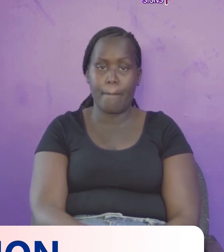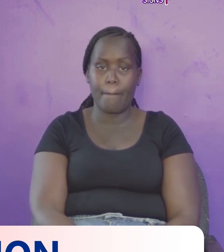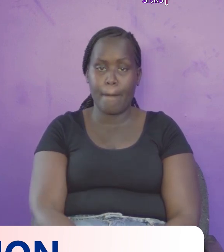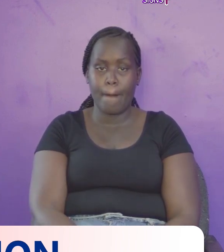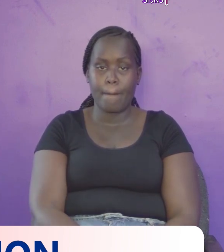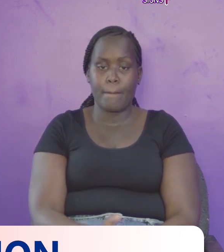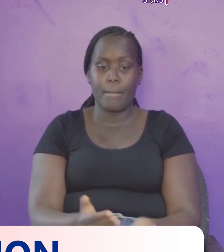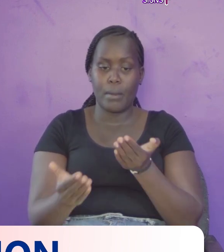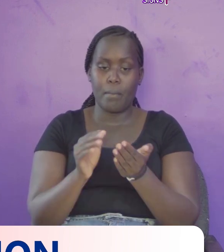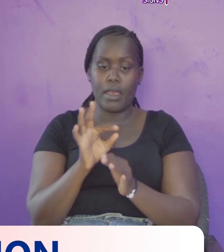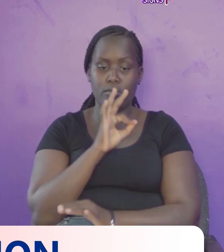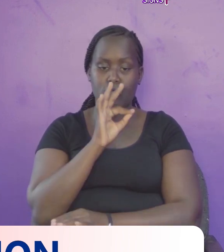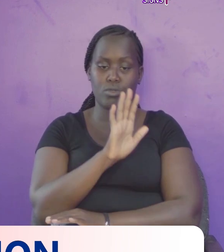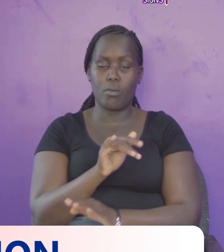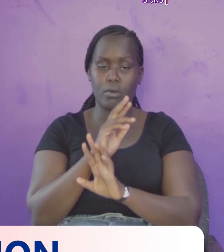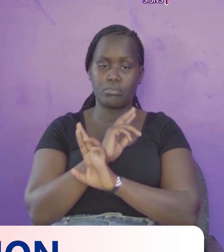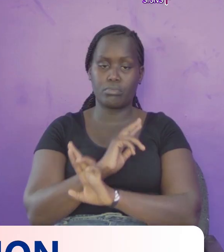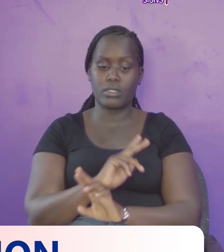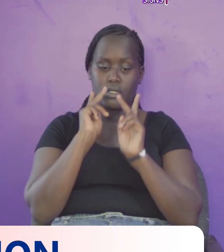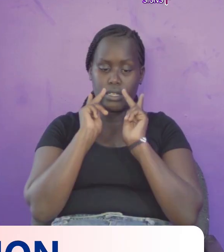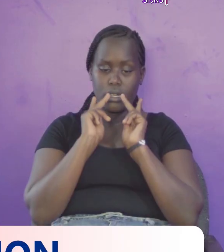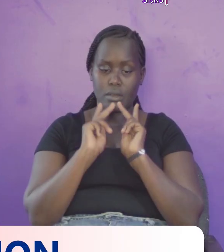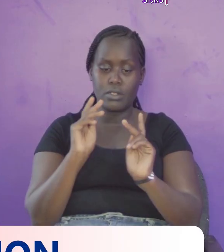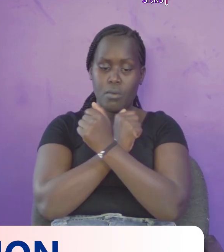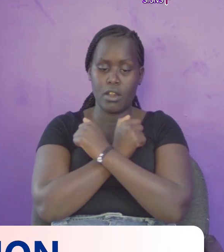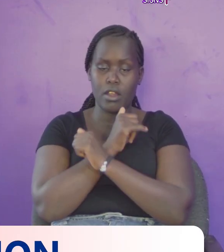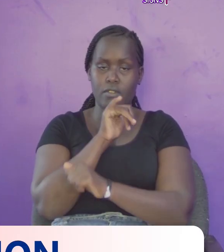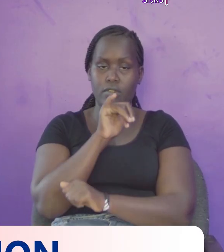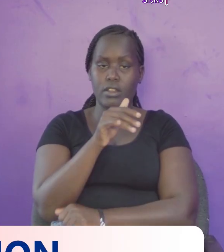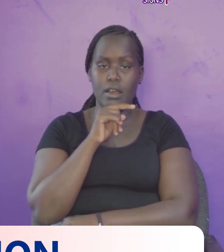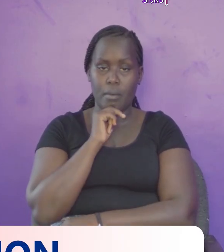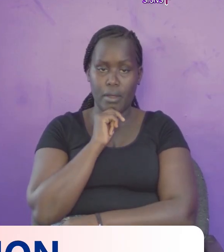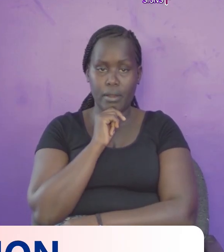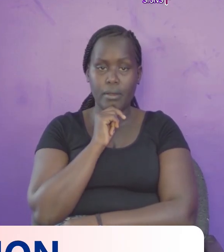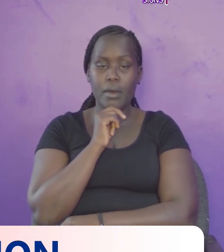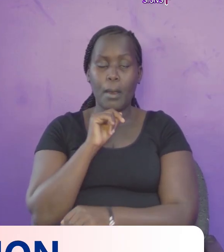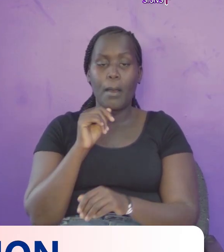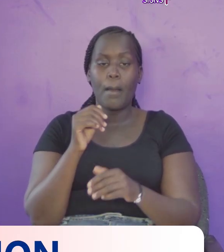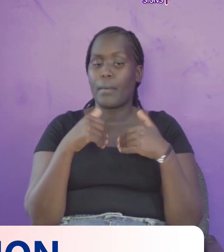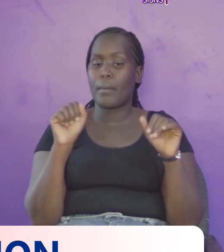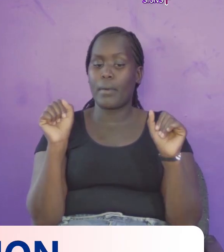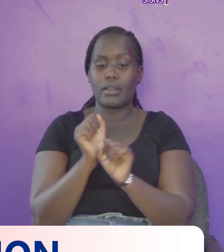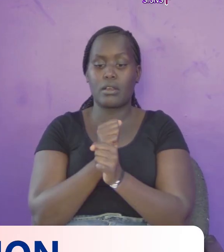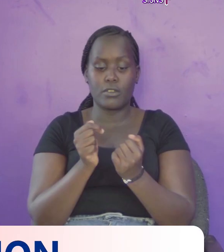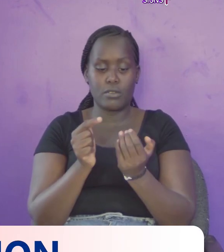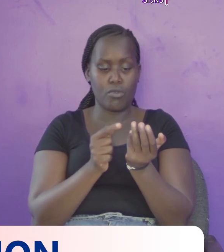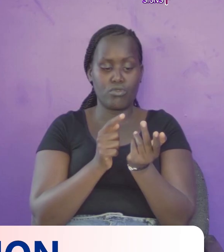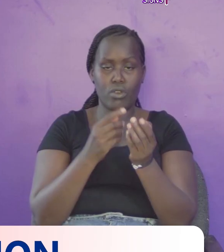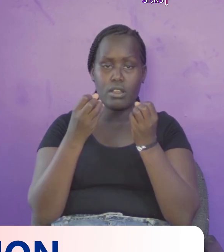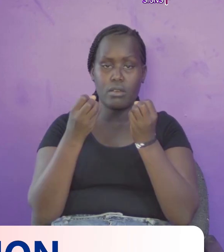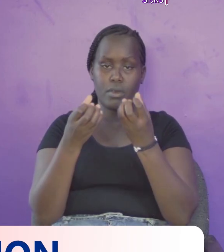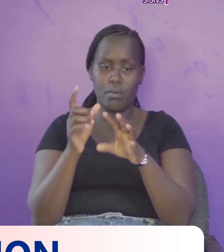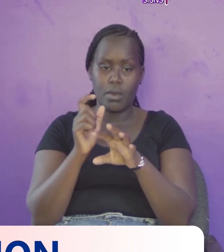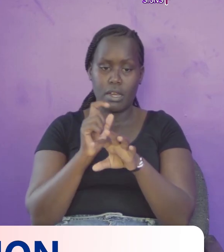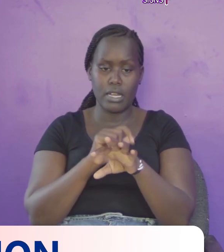may his soul rest in peace. We loved that man. I can't even count the many times I